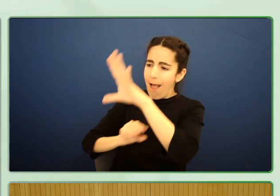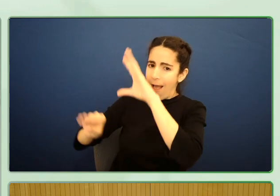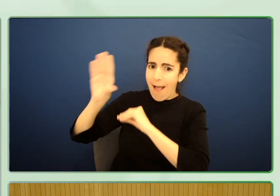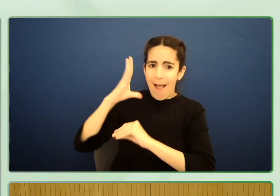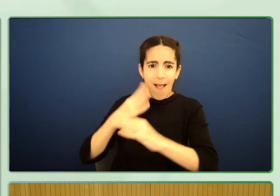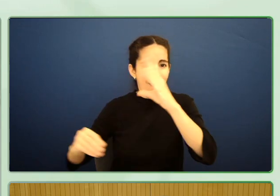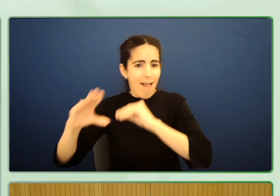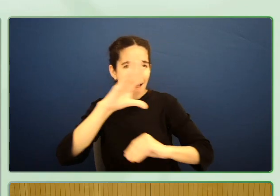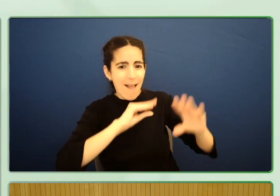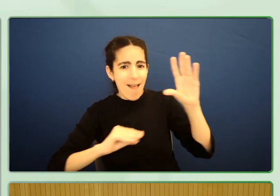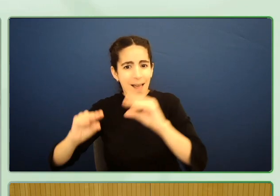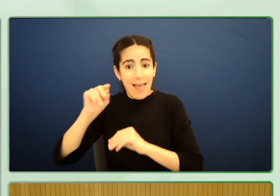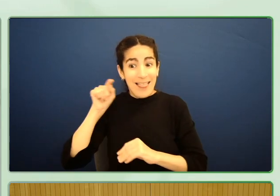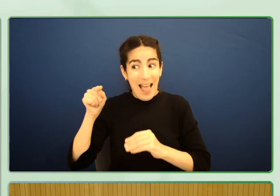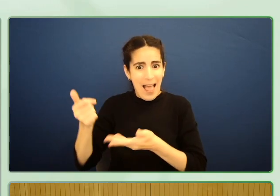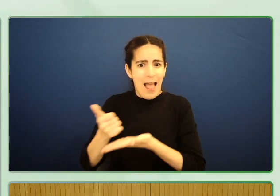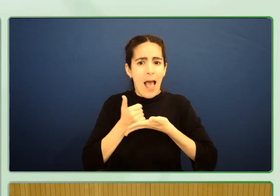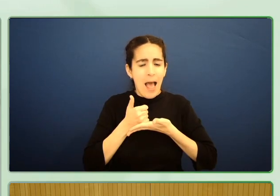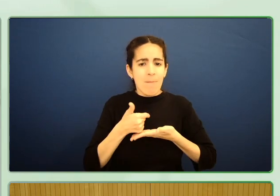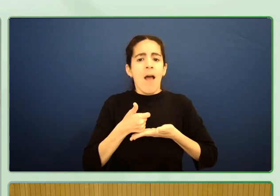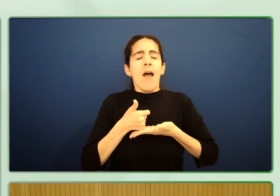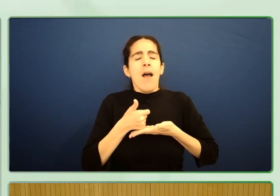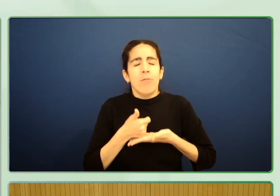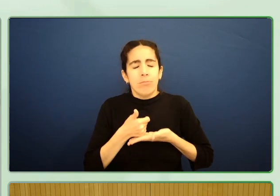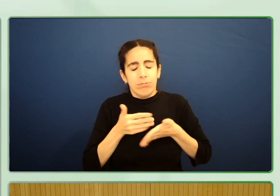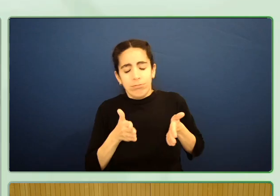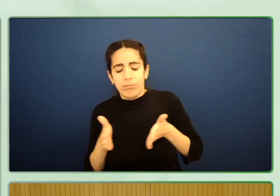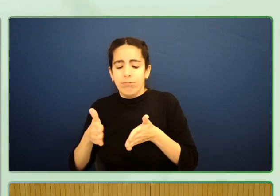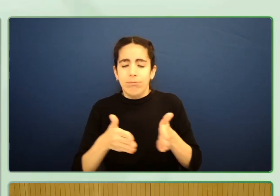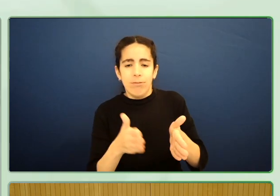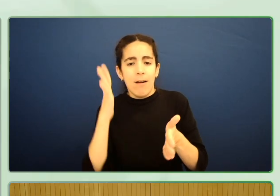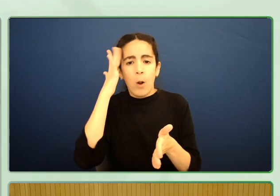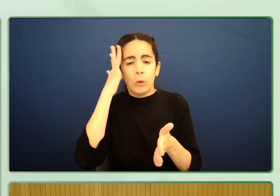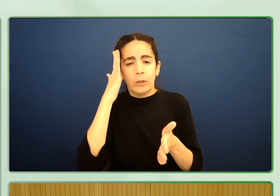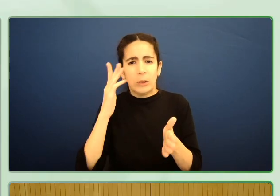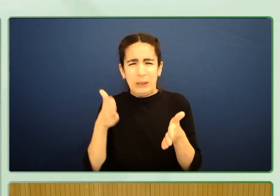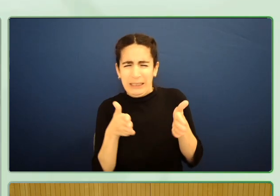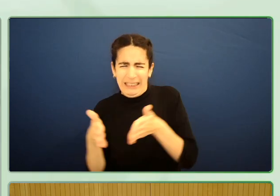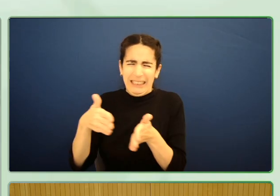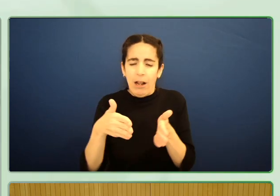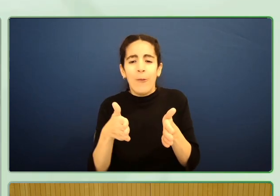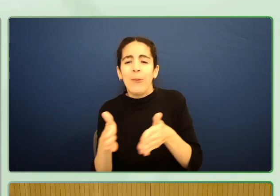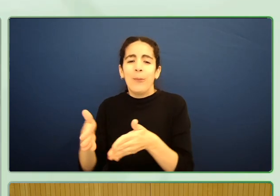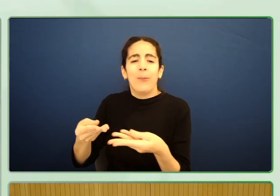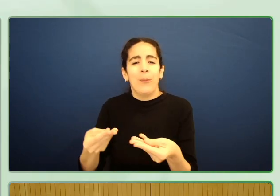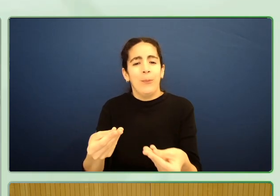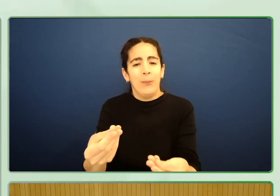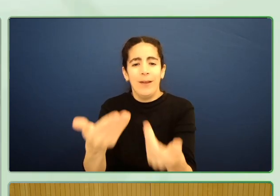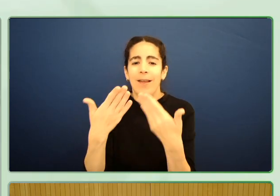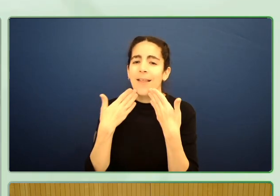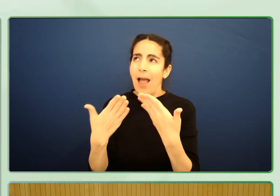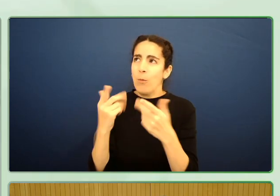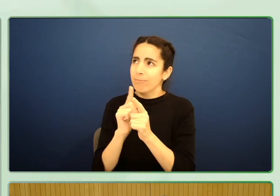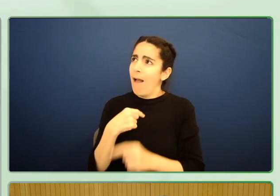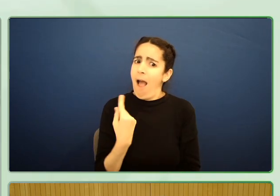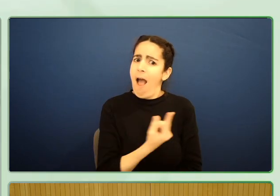that path softer, because I feel that I was not alone in that way. But I still need help, and